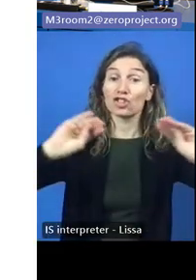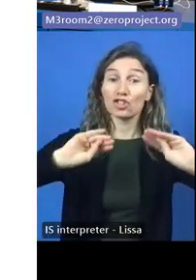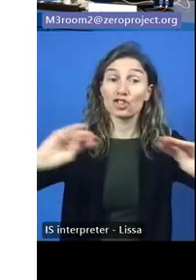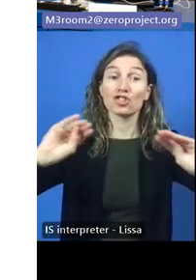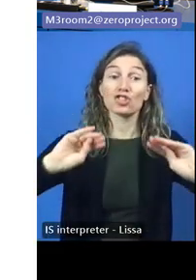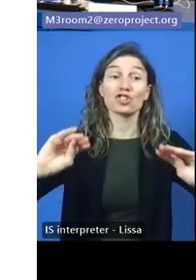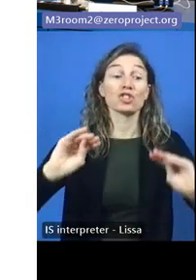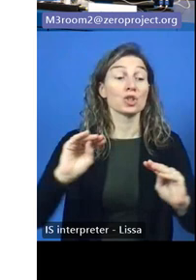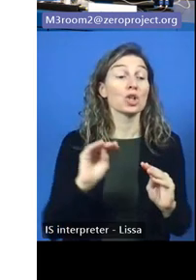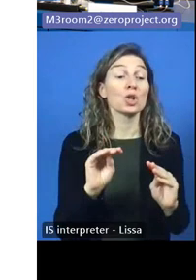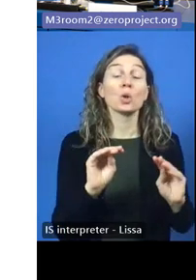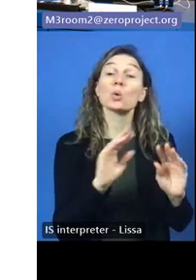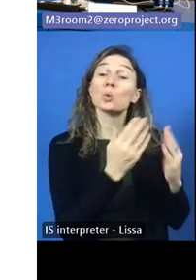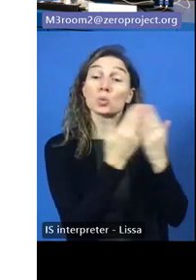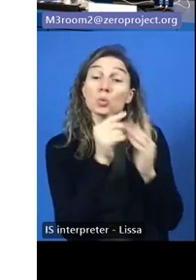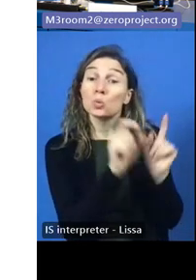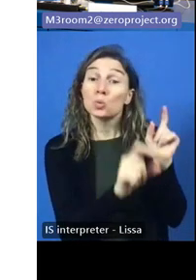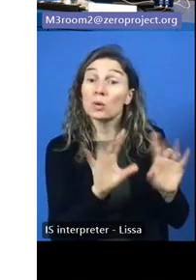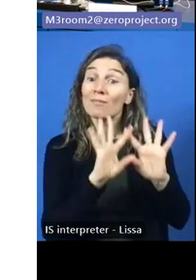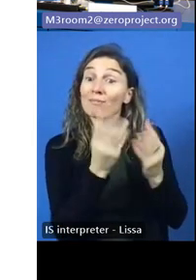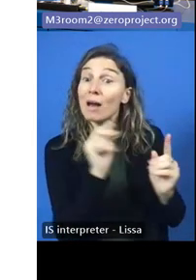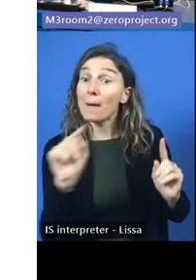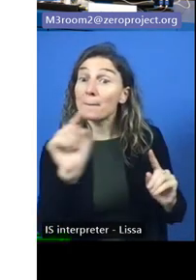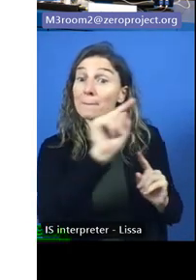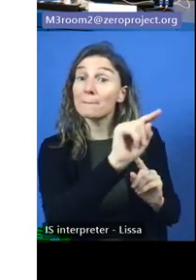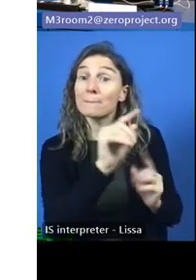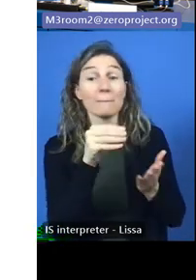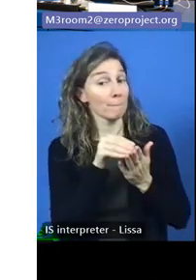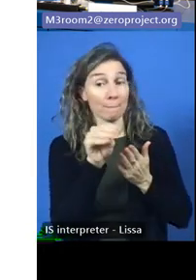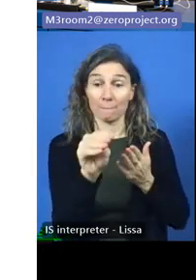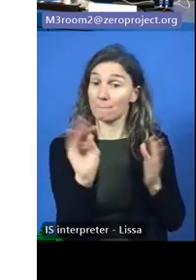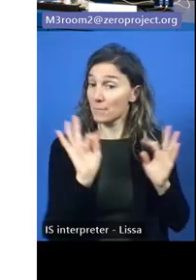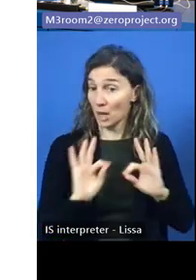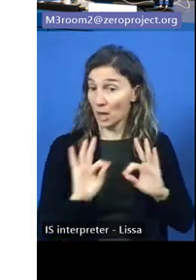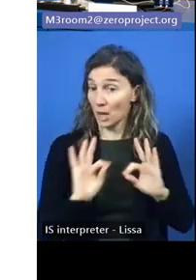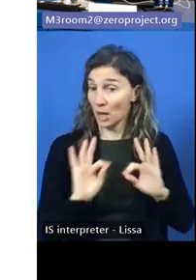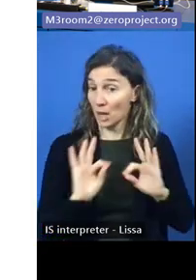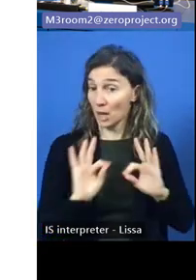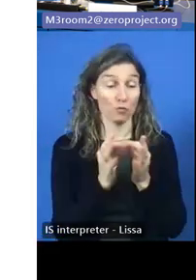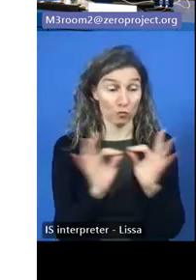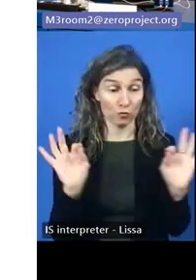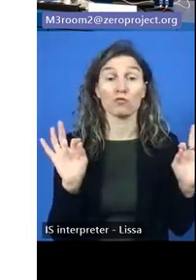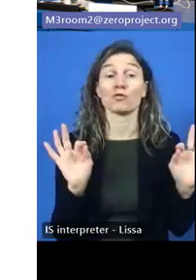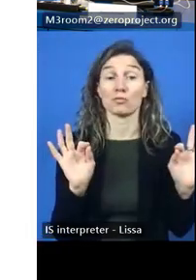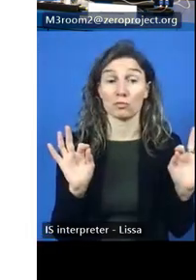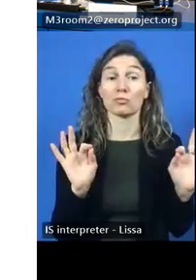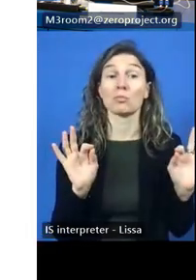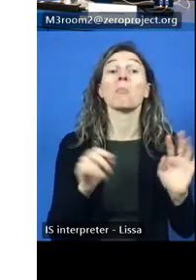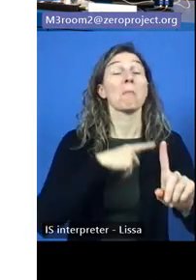to our student families, but we have them open to the rest of the community.